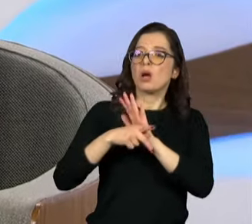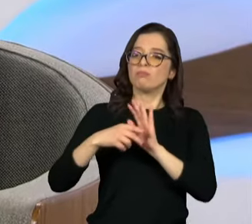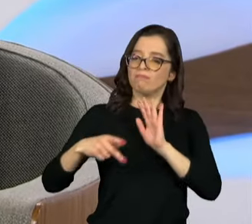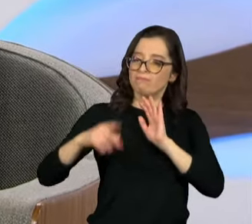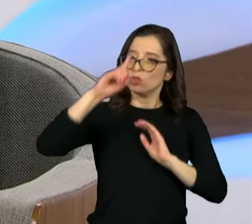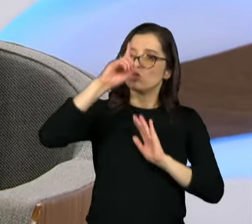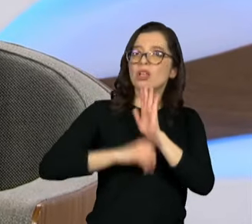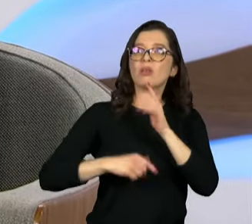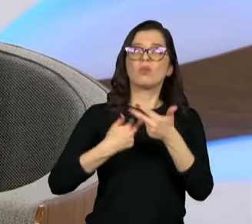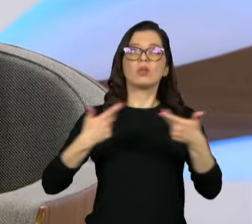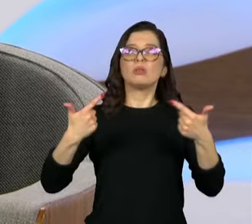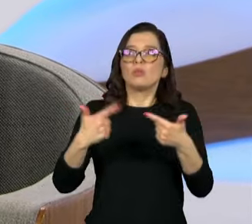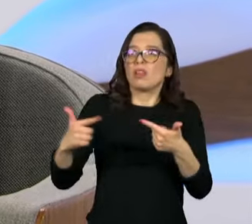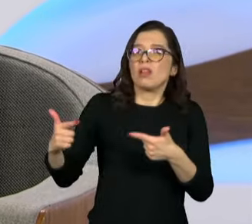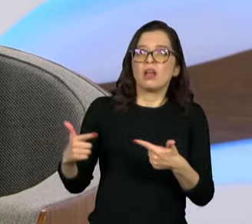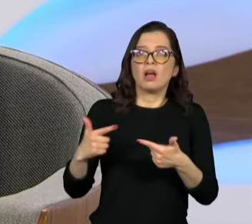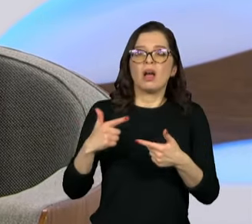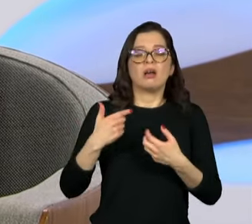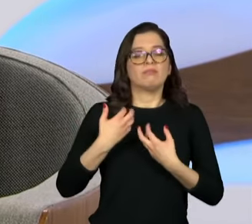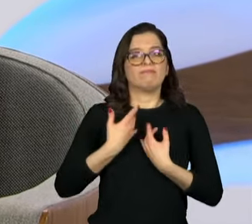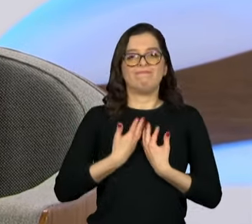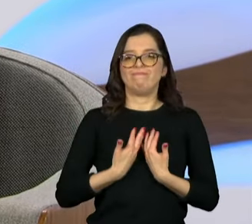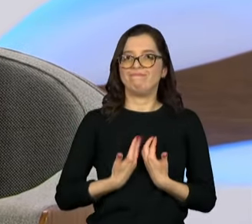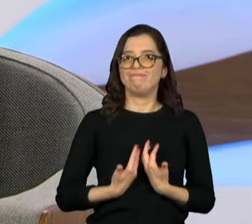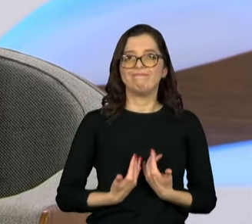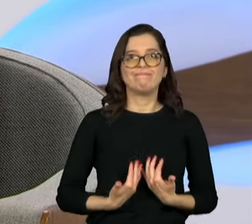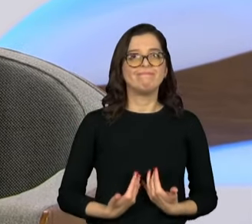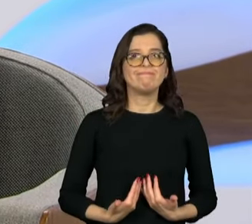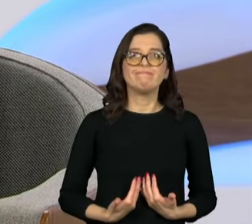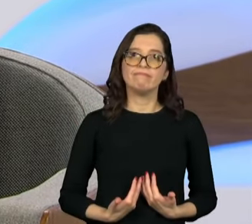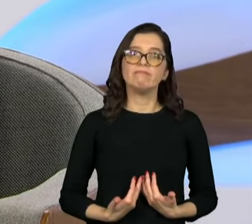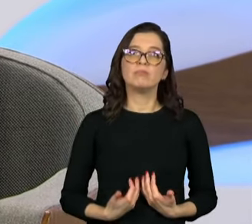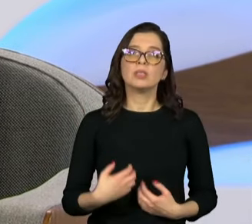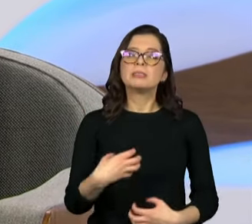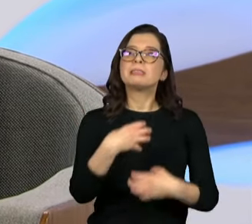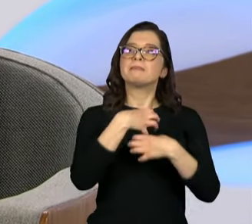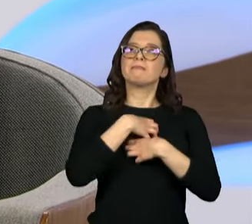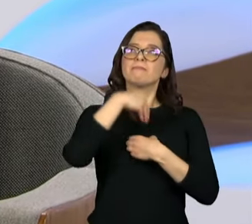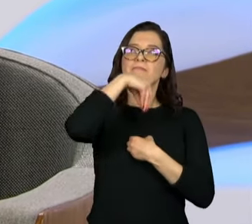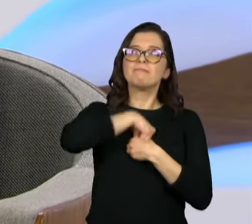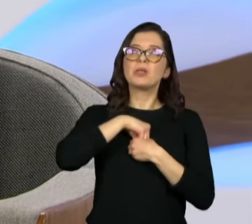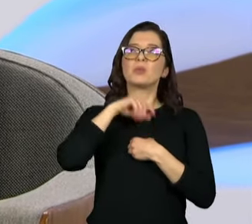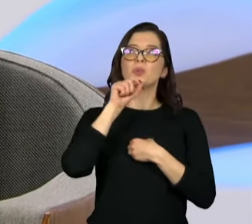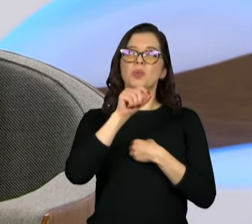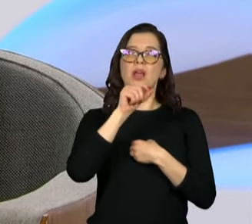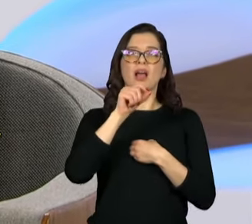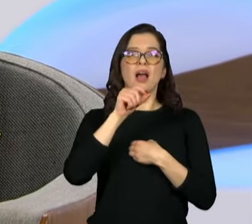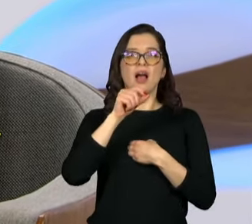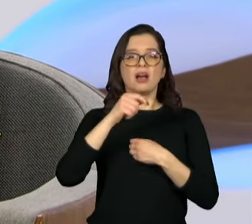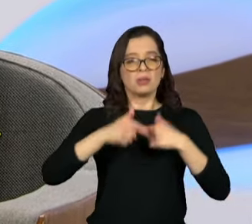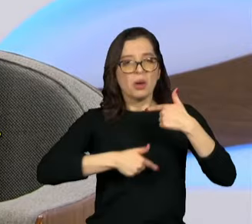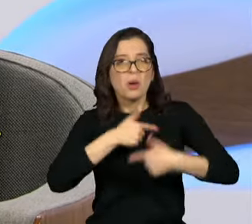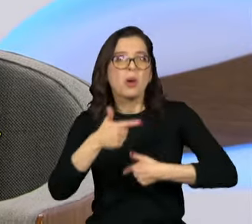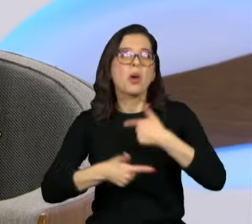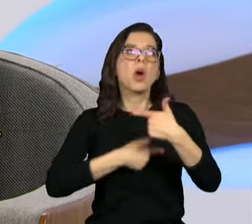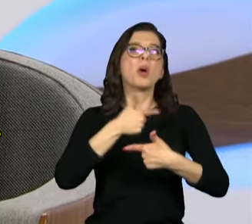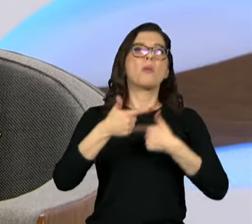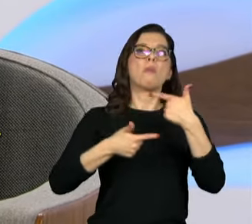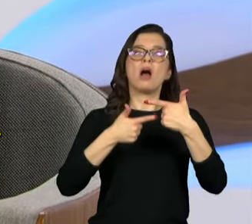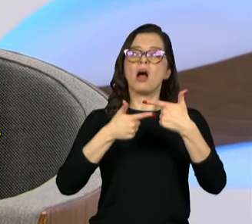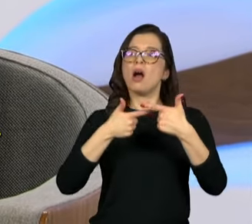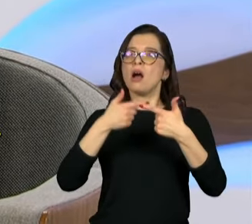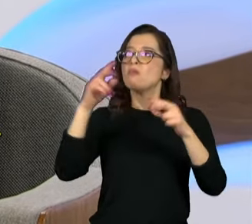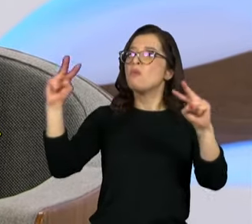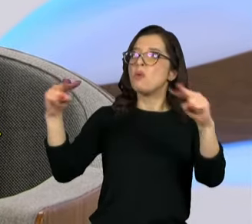of the frustrations, and legitimately so, have to do with the sense that the work they do, the contributions they make, are not noticed